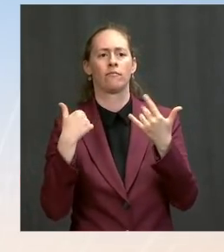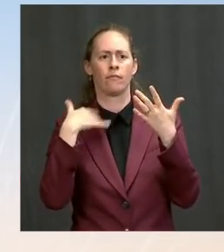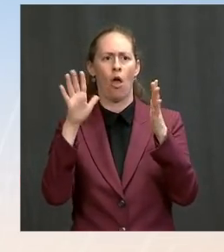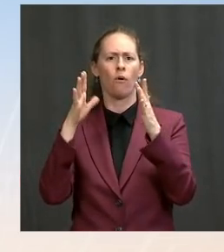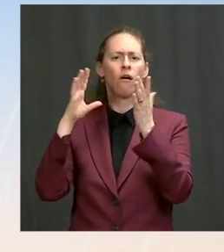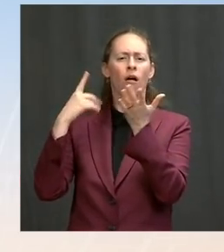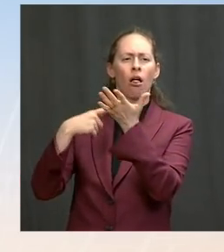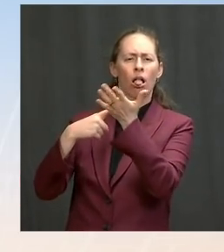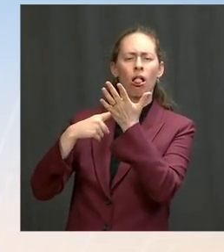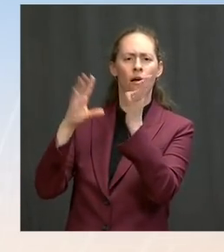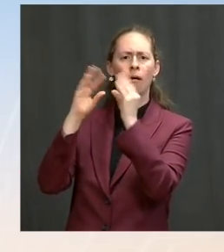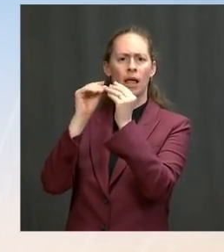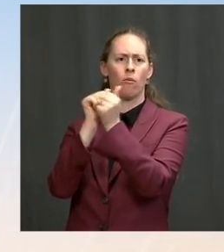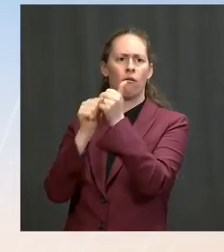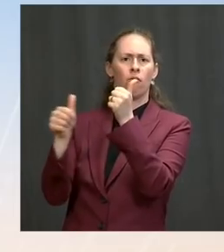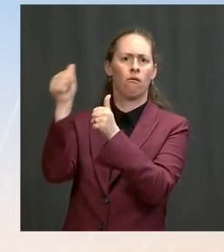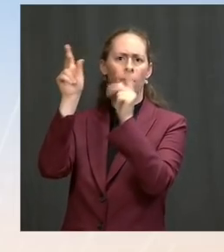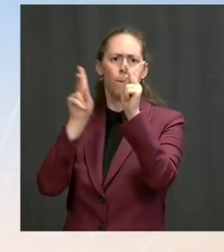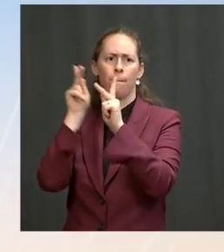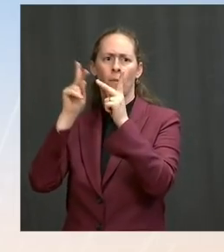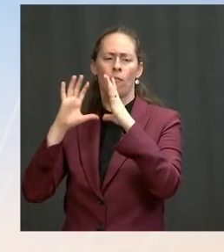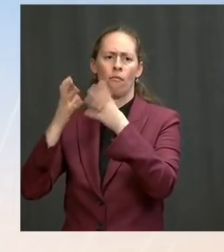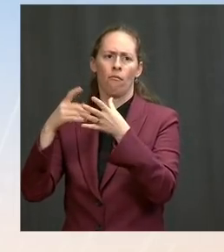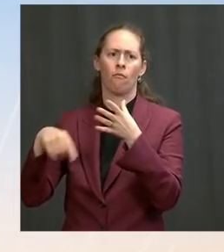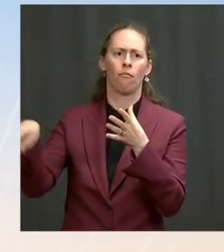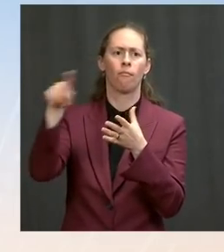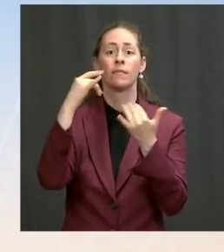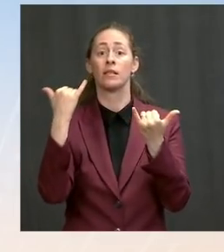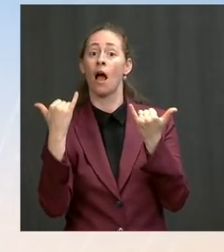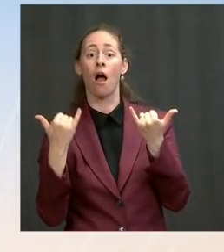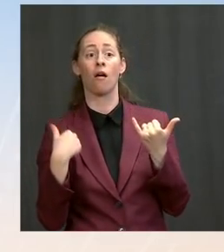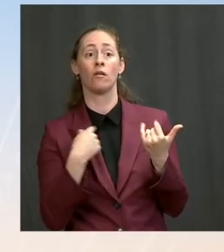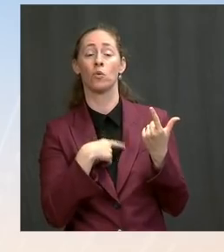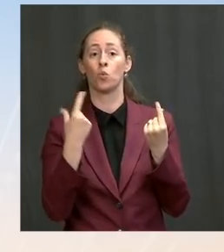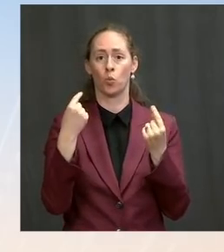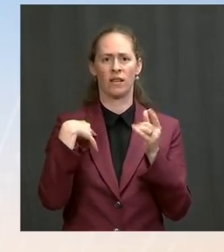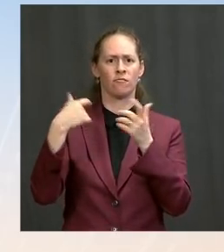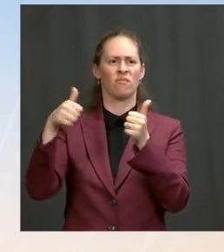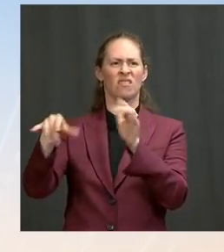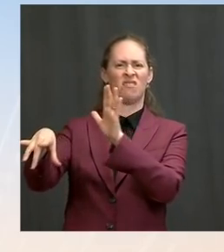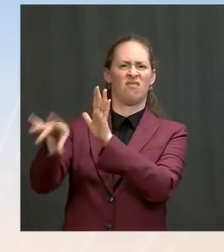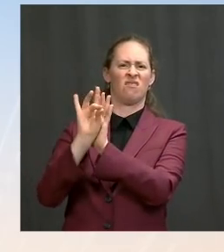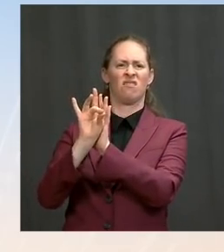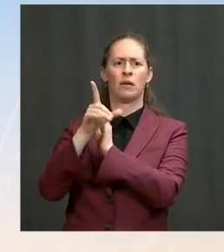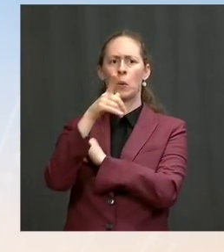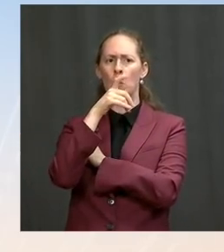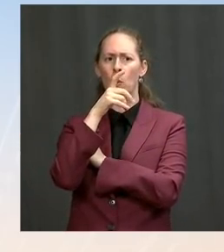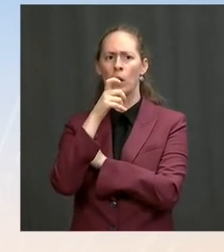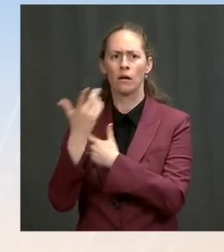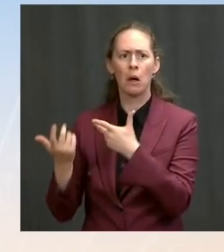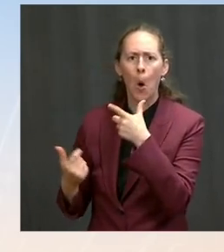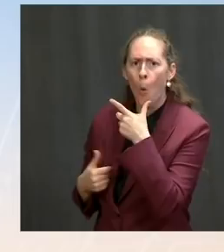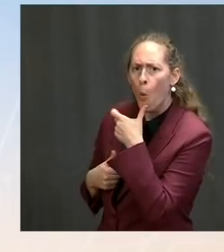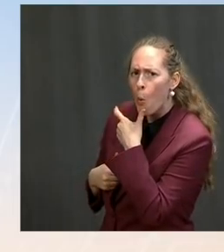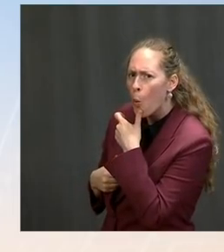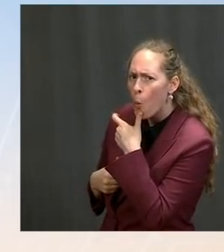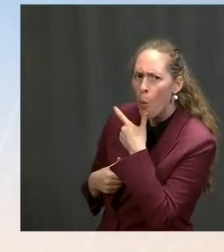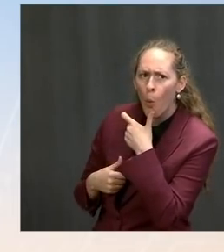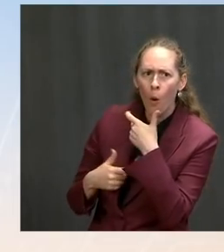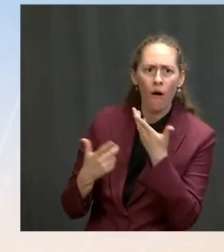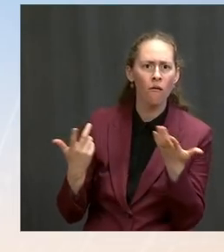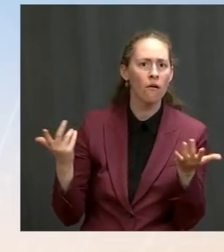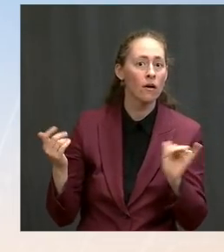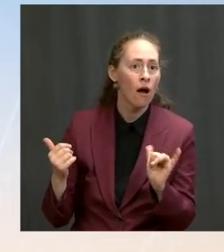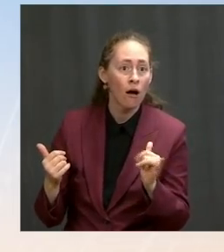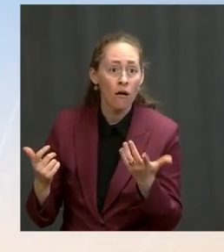morning, and so we're pushing those recommendations over ASAP. So when you say top candidates, are they Micah Ragland and